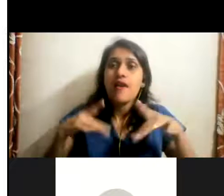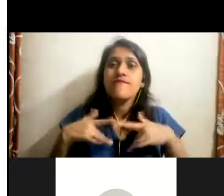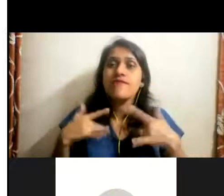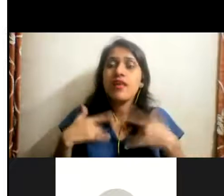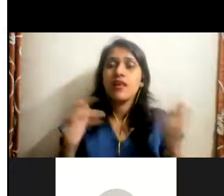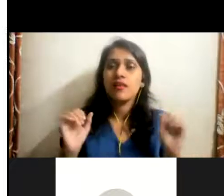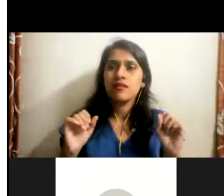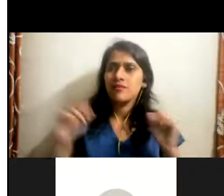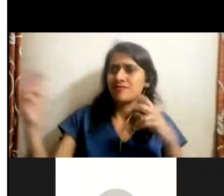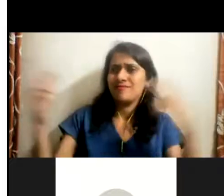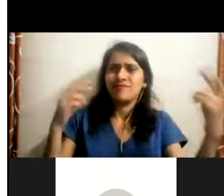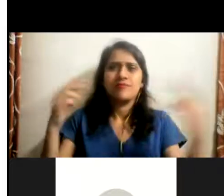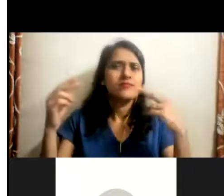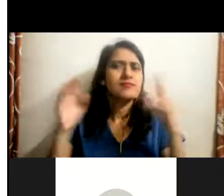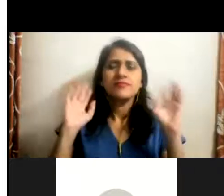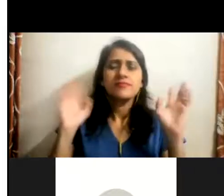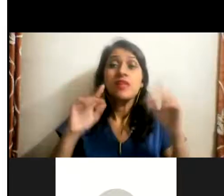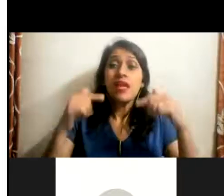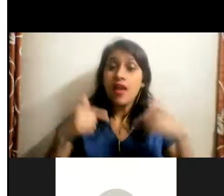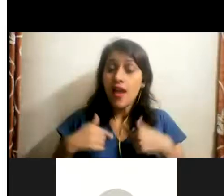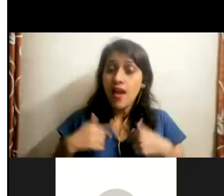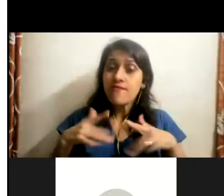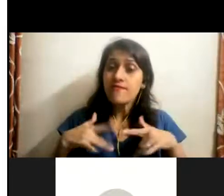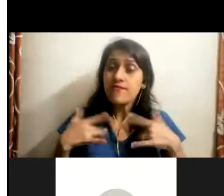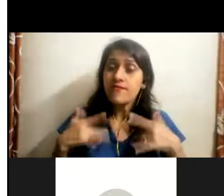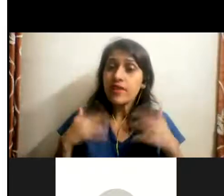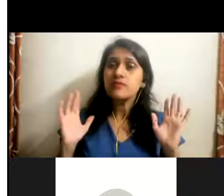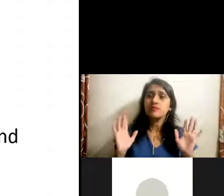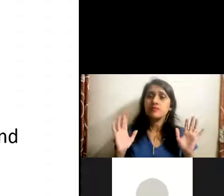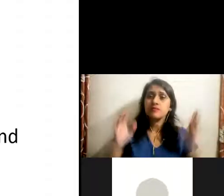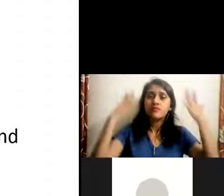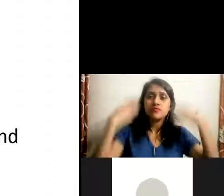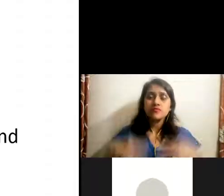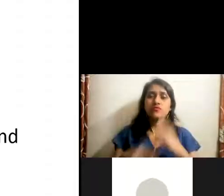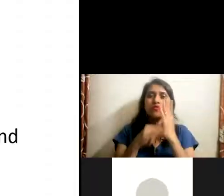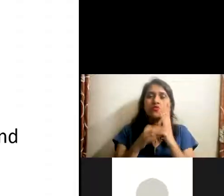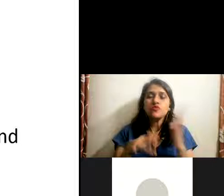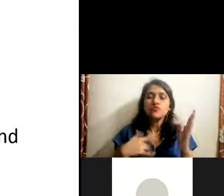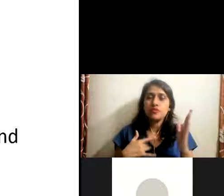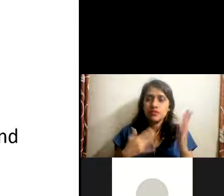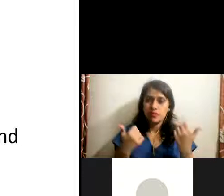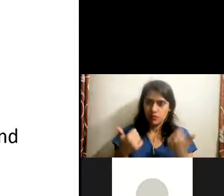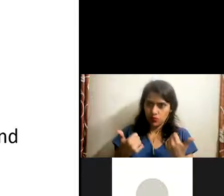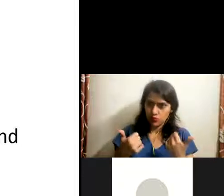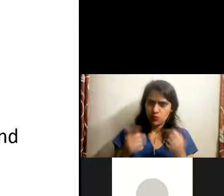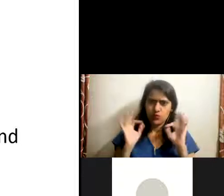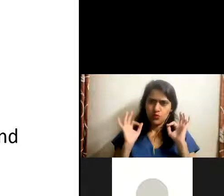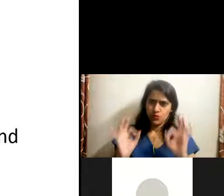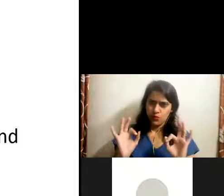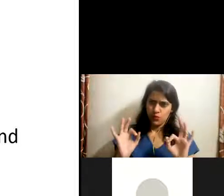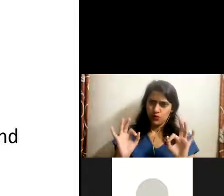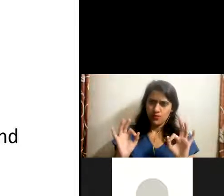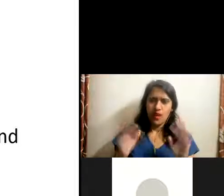from outside, but how we feel within ourselves. Like, I'm so good, I'm feeling